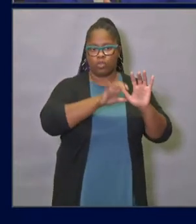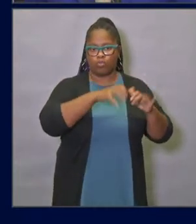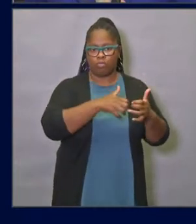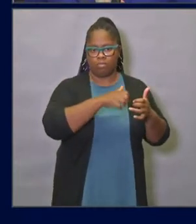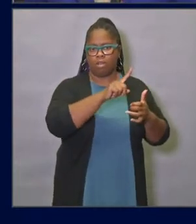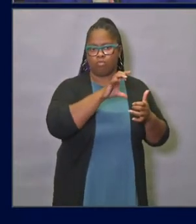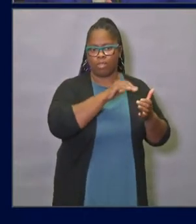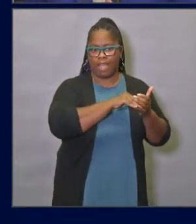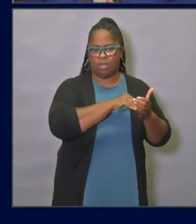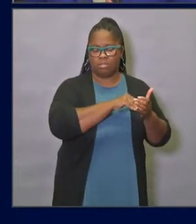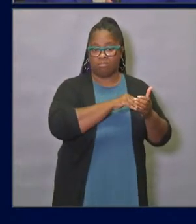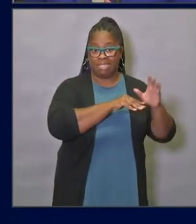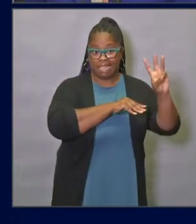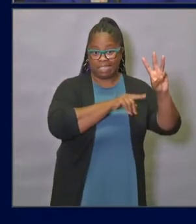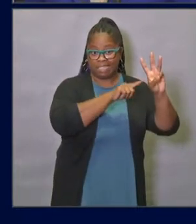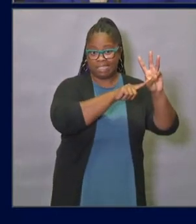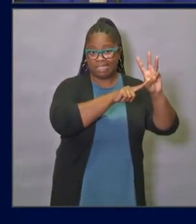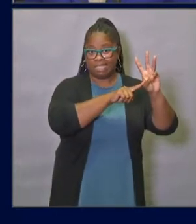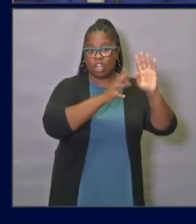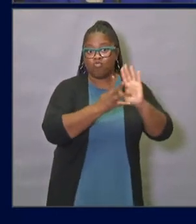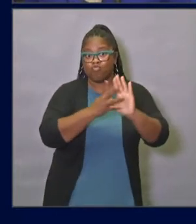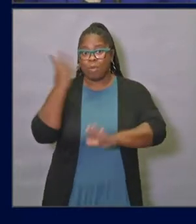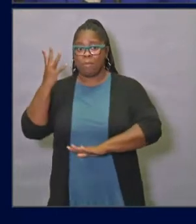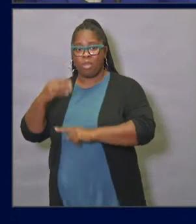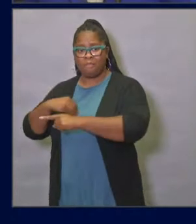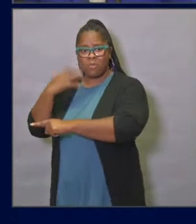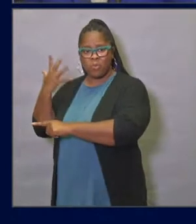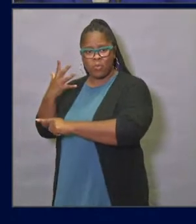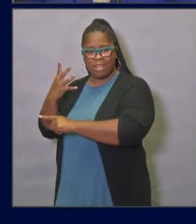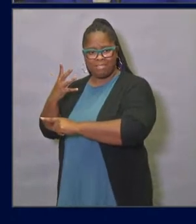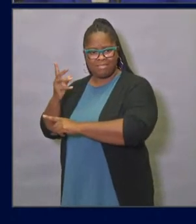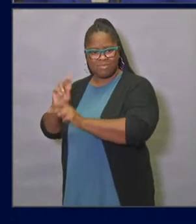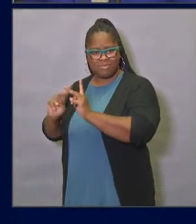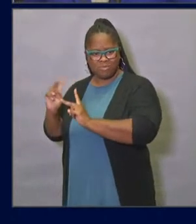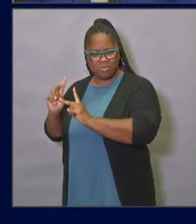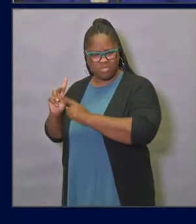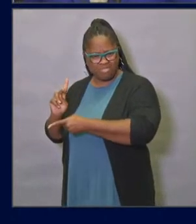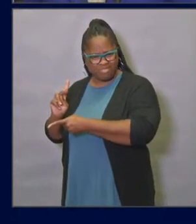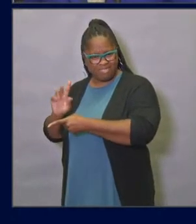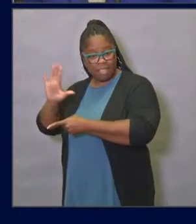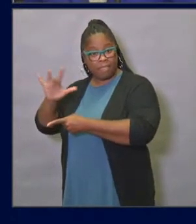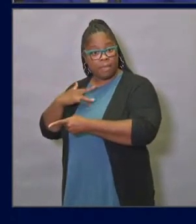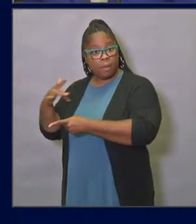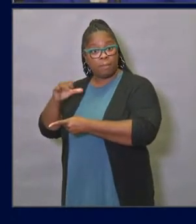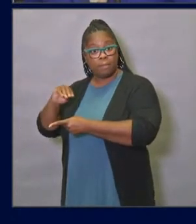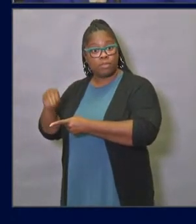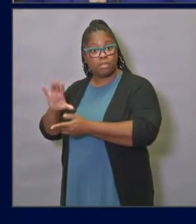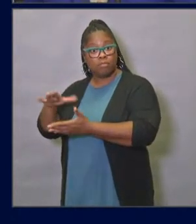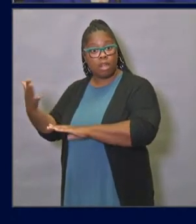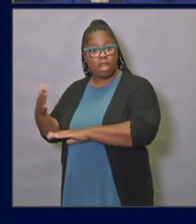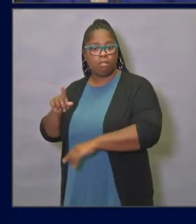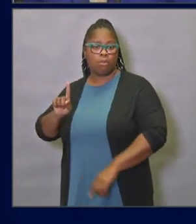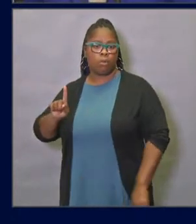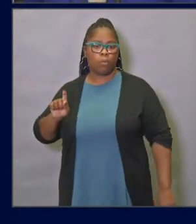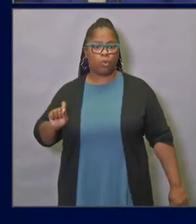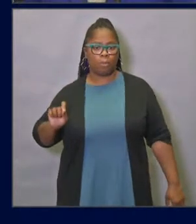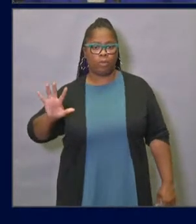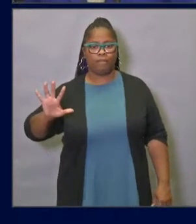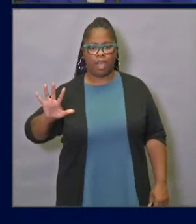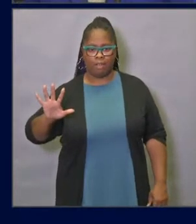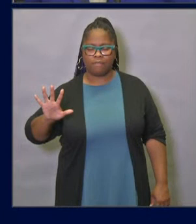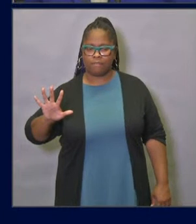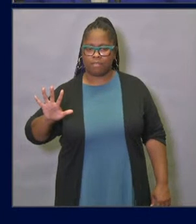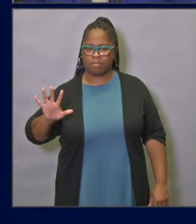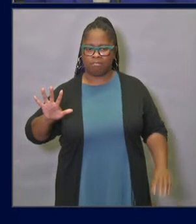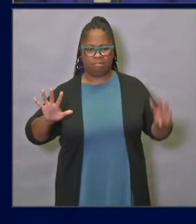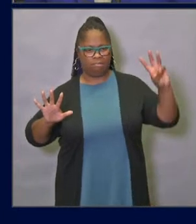the rate that was experienced at that time by white residents, who had a mortality rate of 1.5 deaths per 100,000